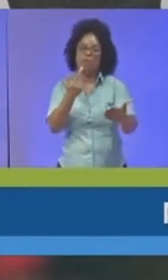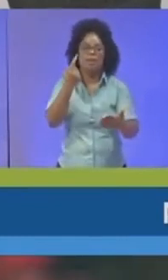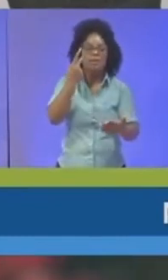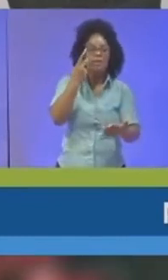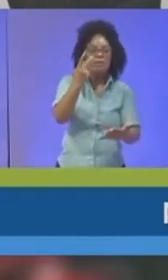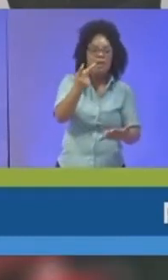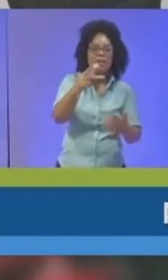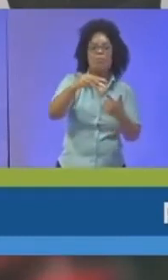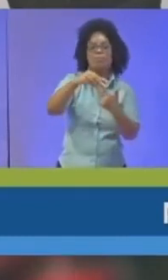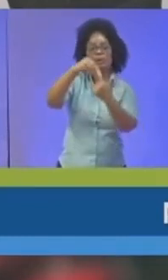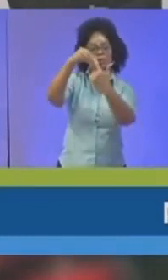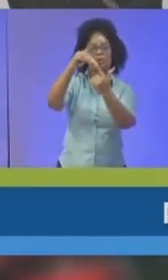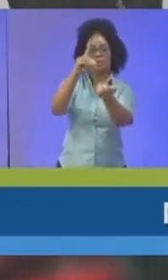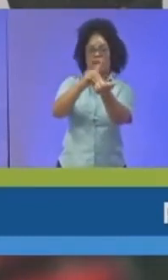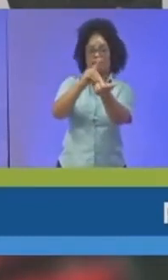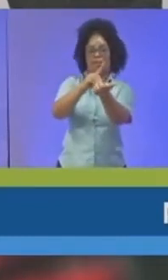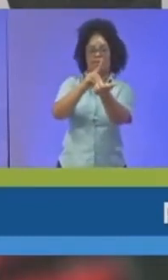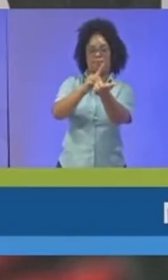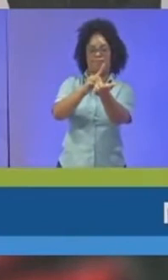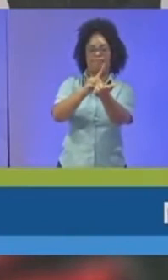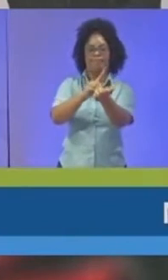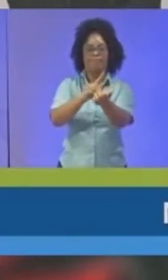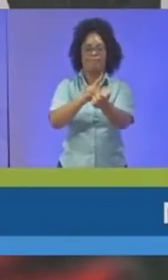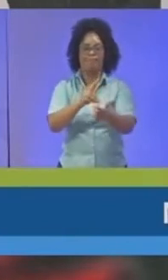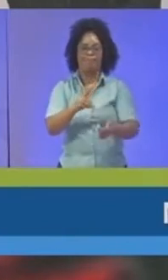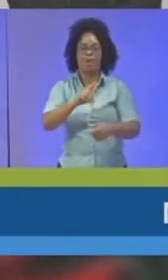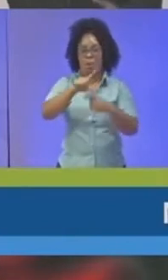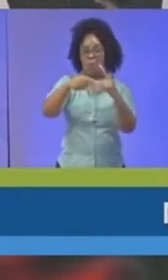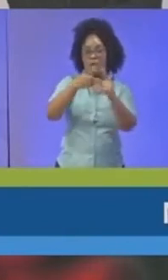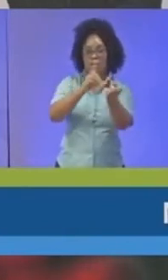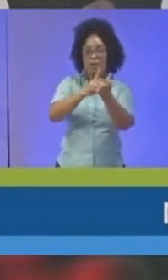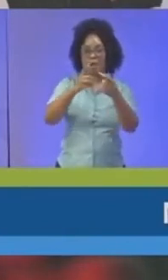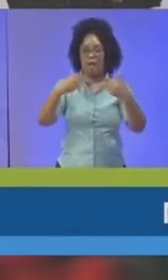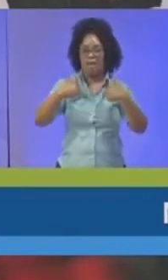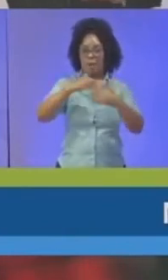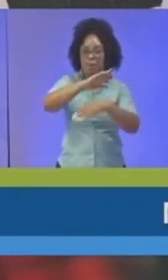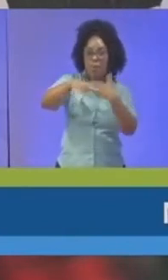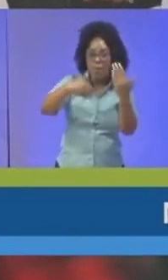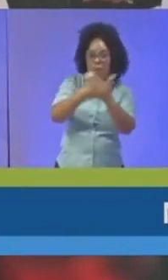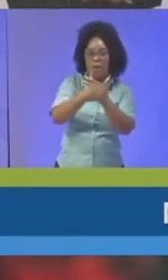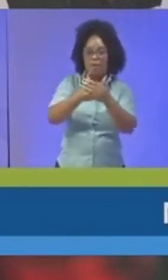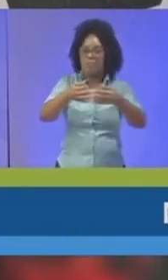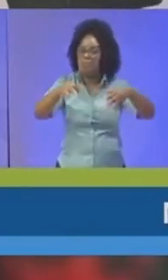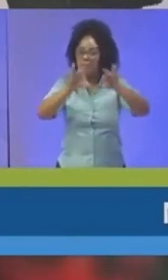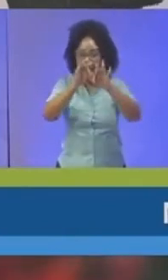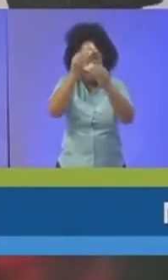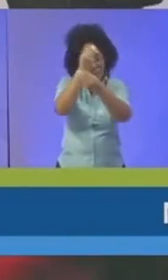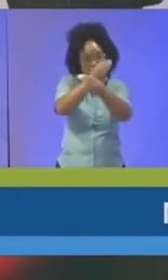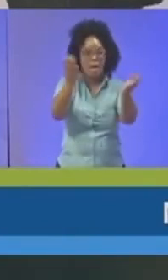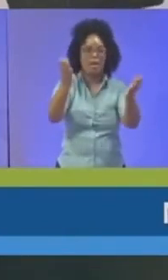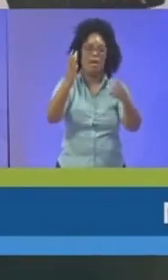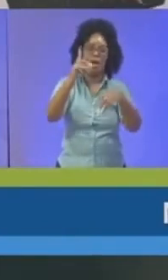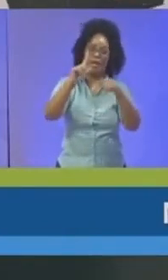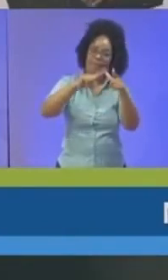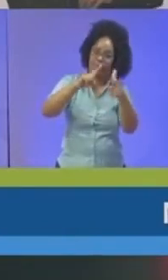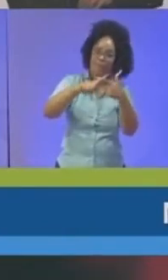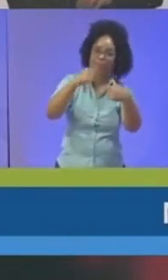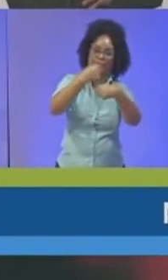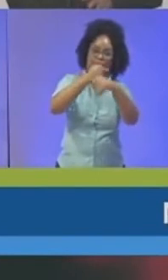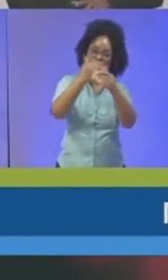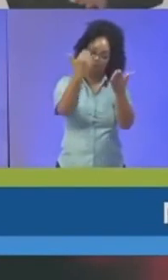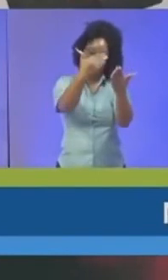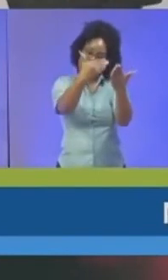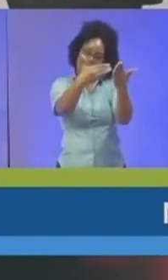so that the specialist could make the best decision possible. So in that pre-screening